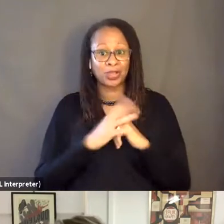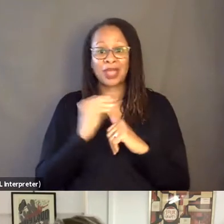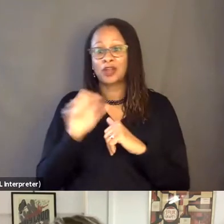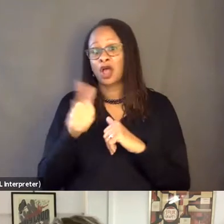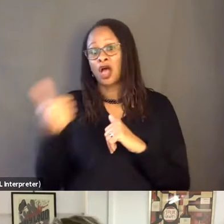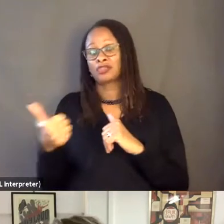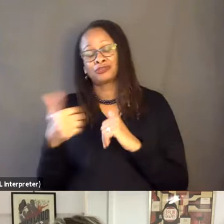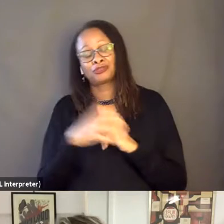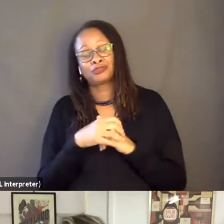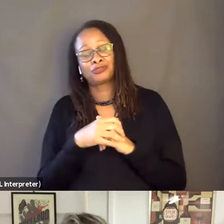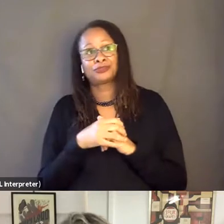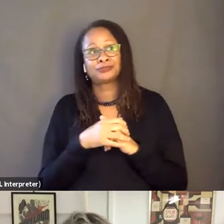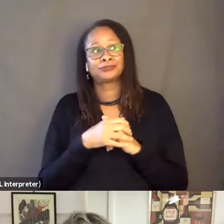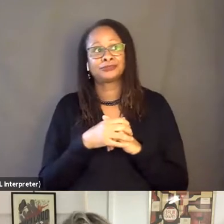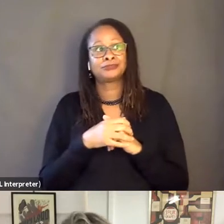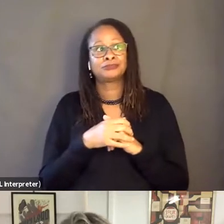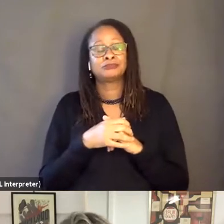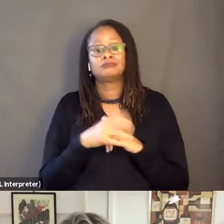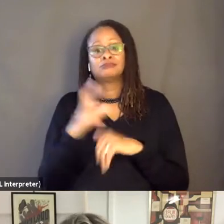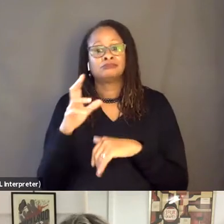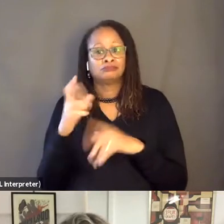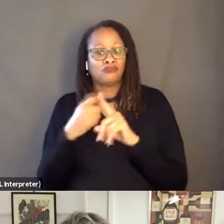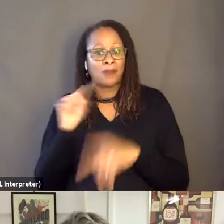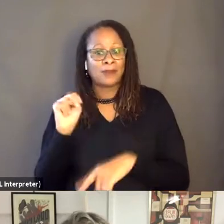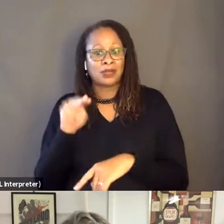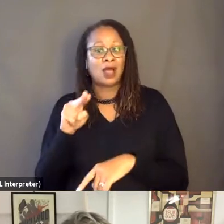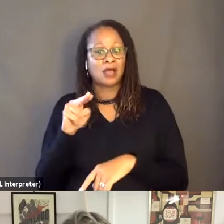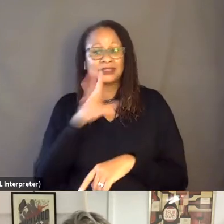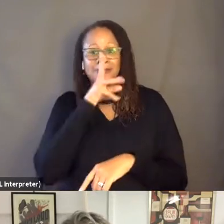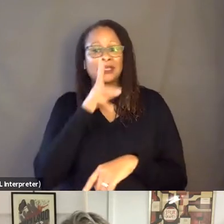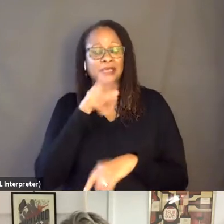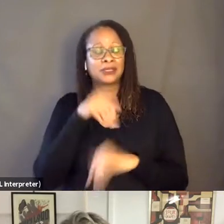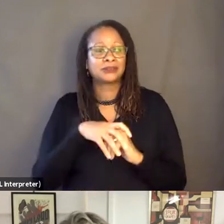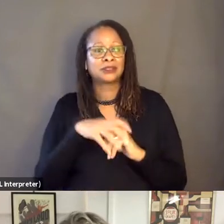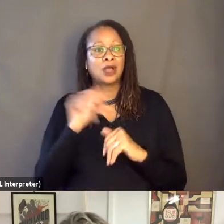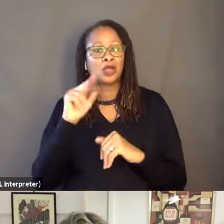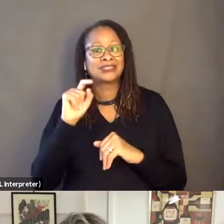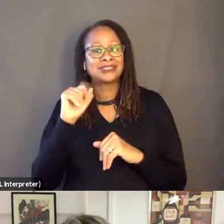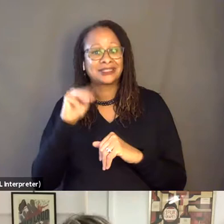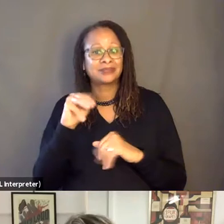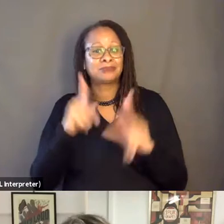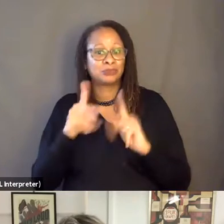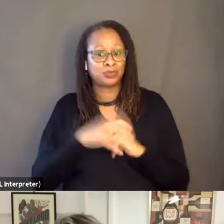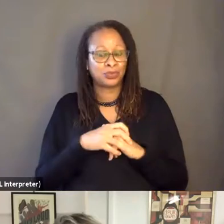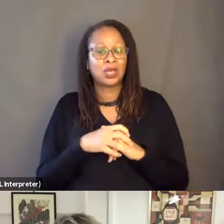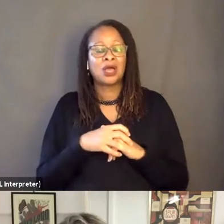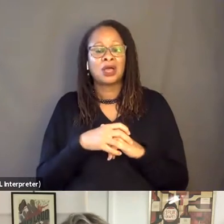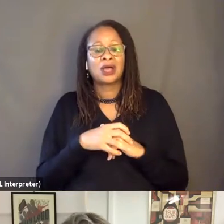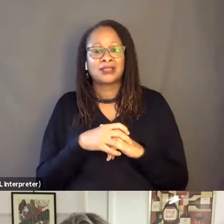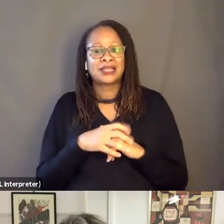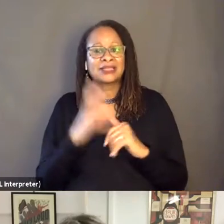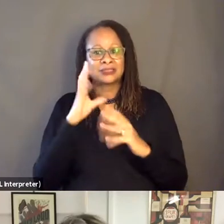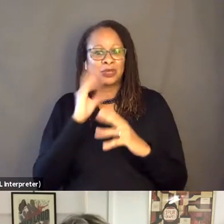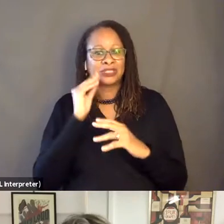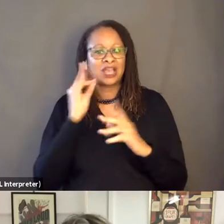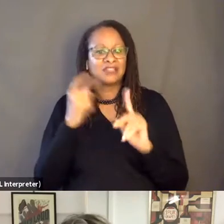by non-speaking autistic people, that the experience of sound and of distraction as well.